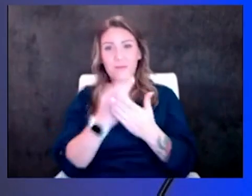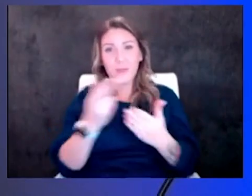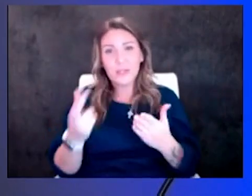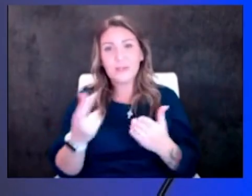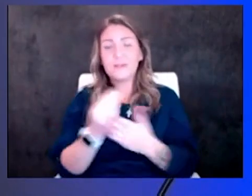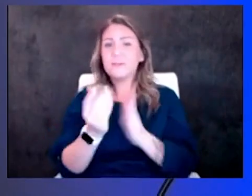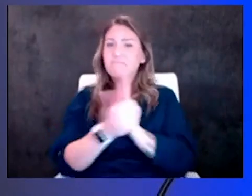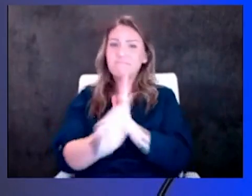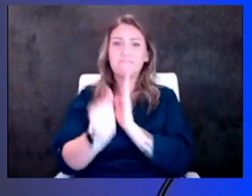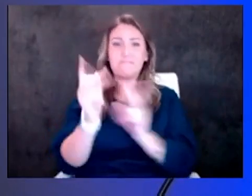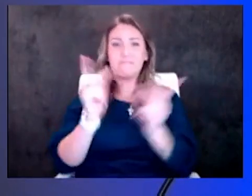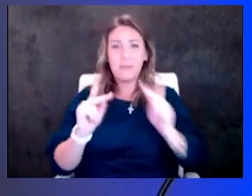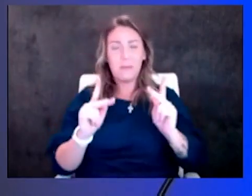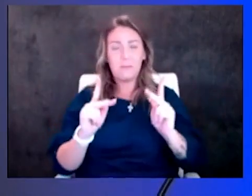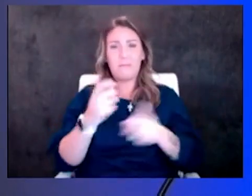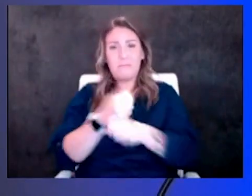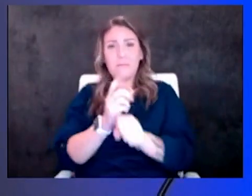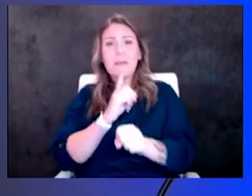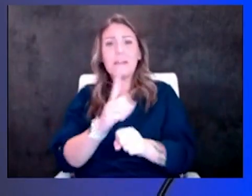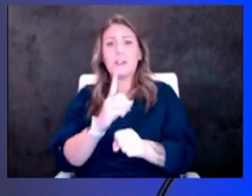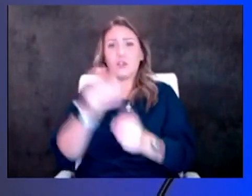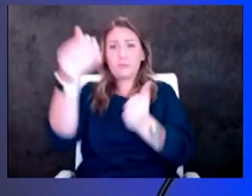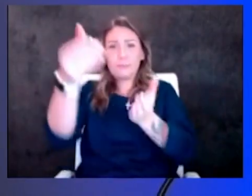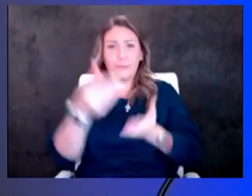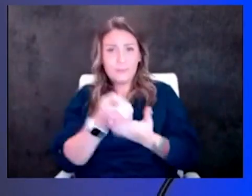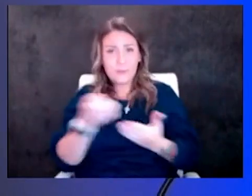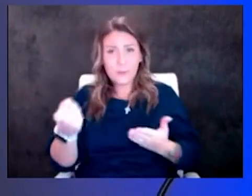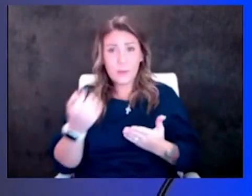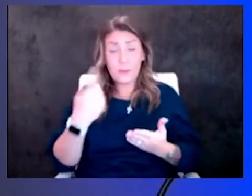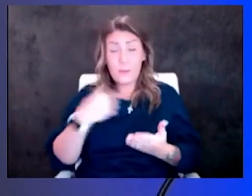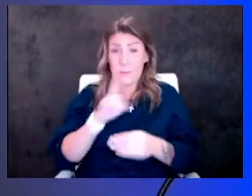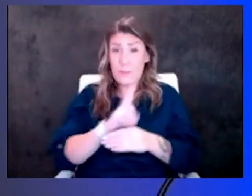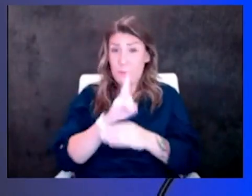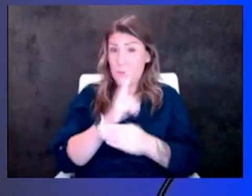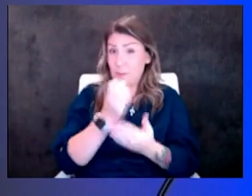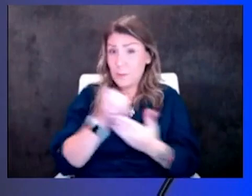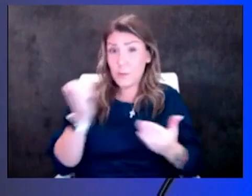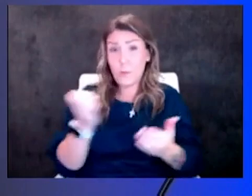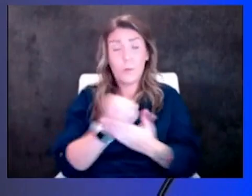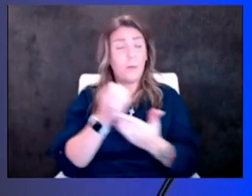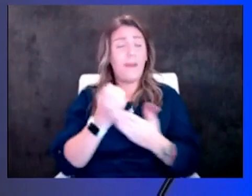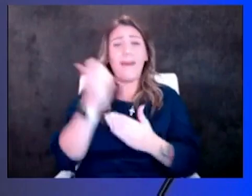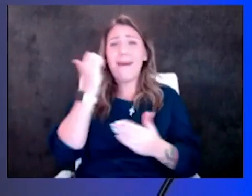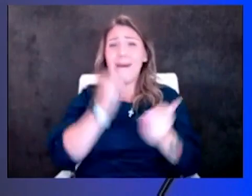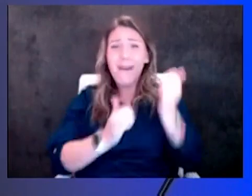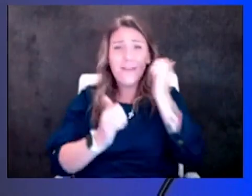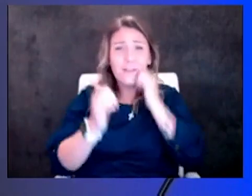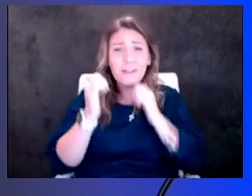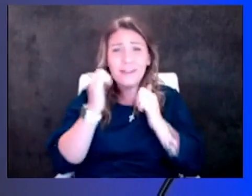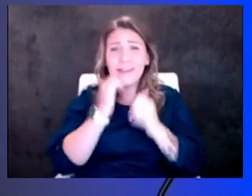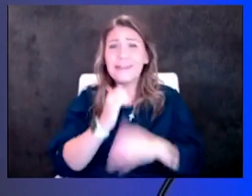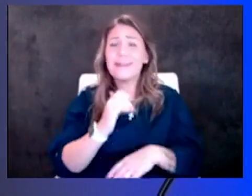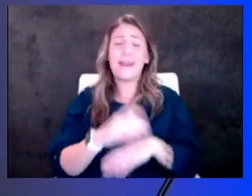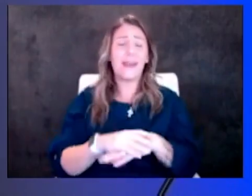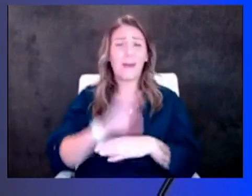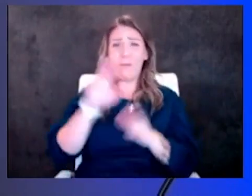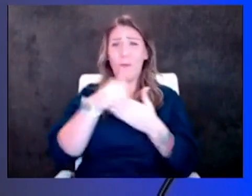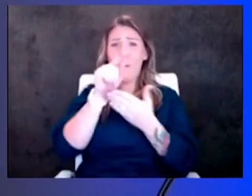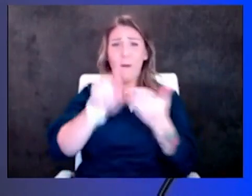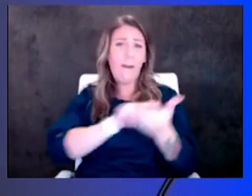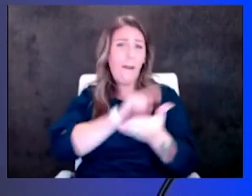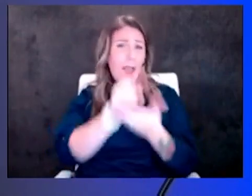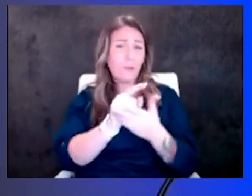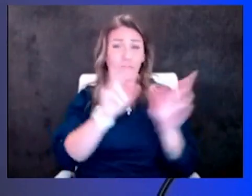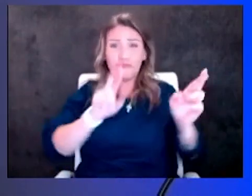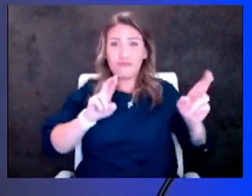equipment. And we run this equipment 24 hours a day, 7 days a week, all hours ready to go. So much so that